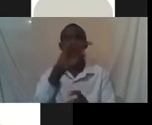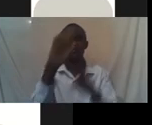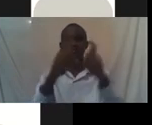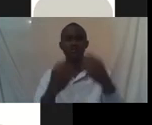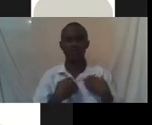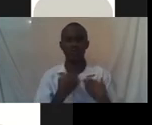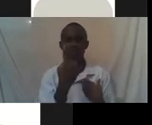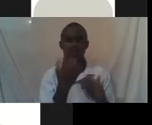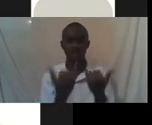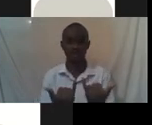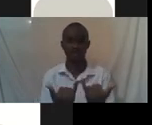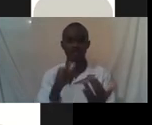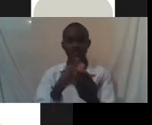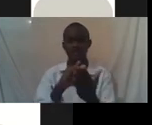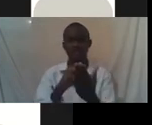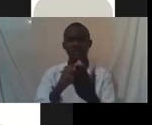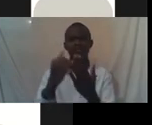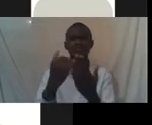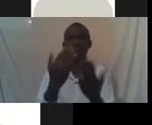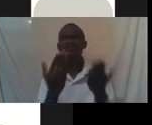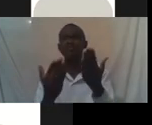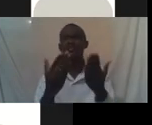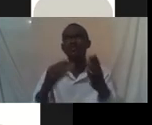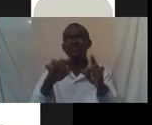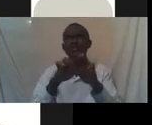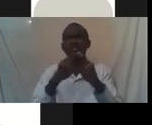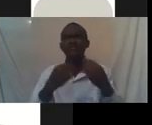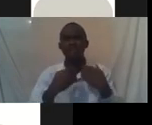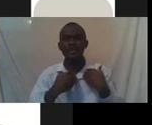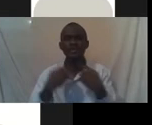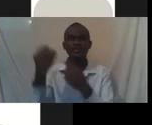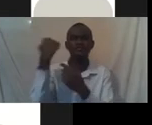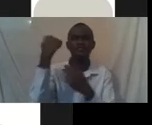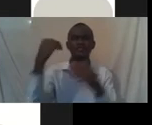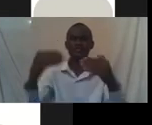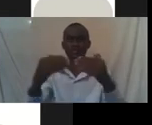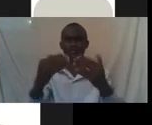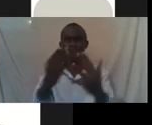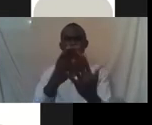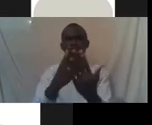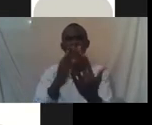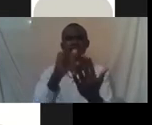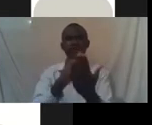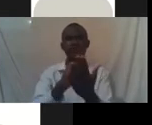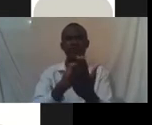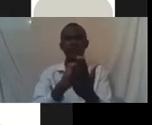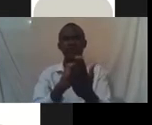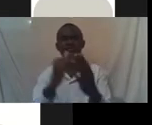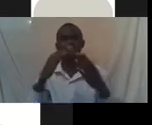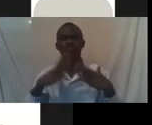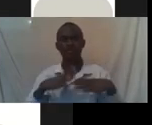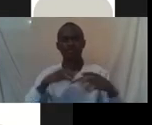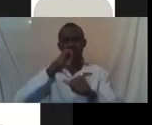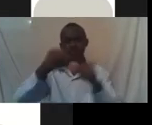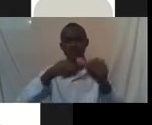now that seems like there was a recent meeting between some of the two protagonists around the BBI,